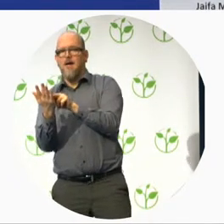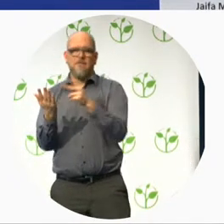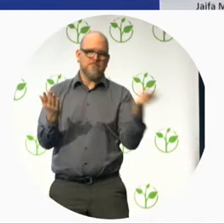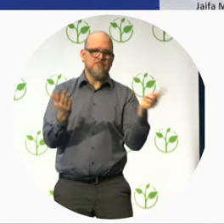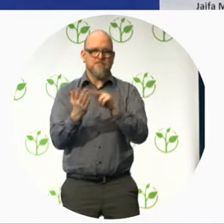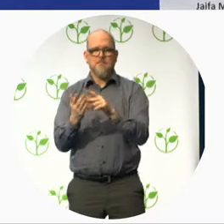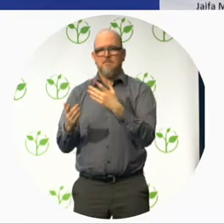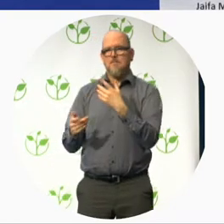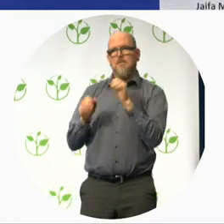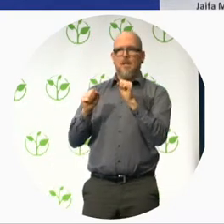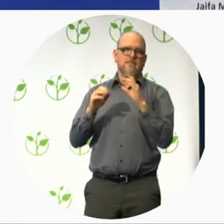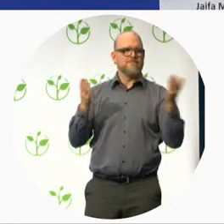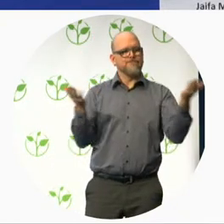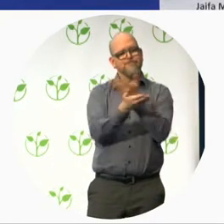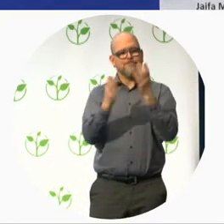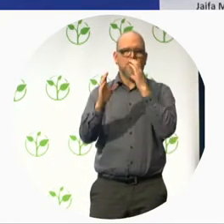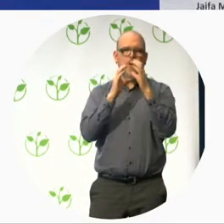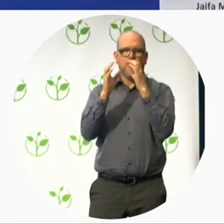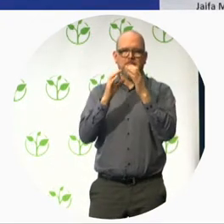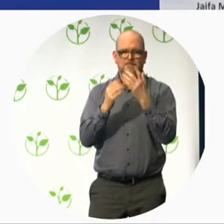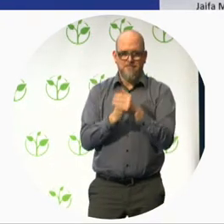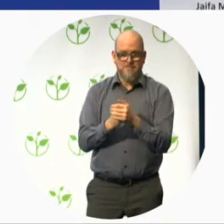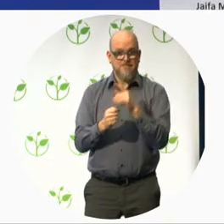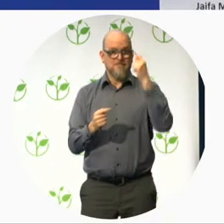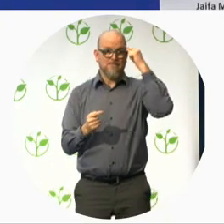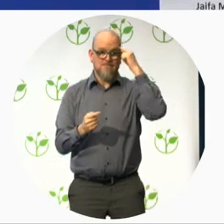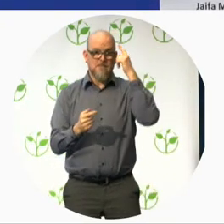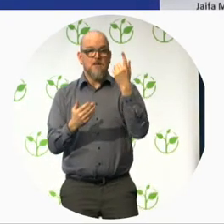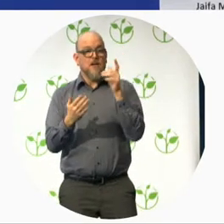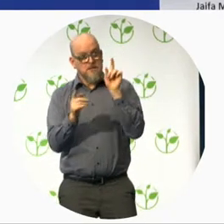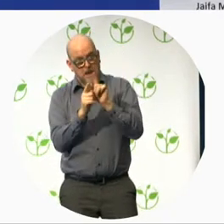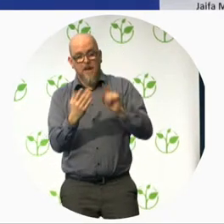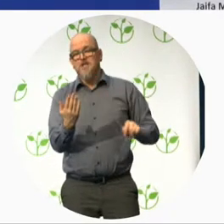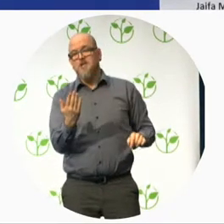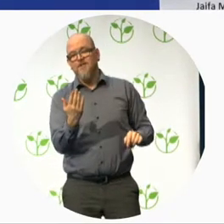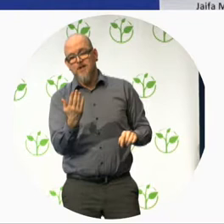language, translate it into text or oral communicated language.